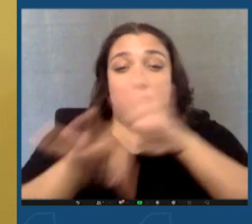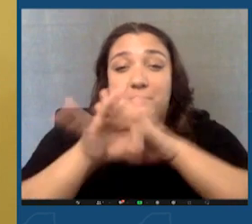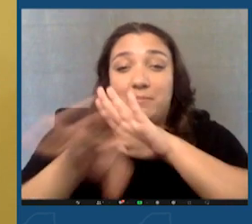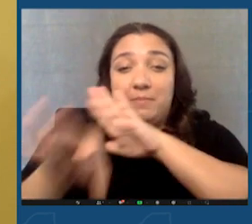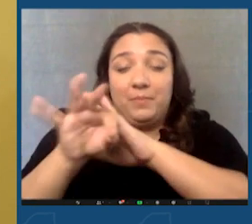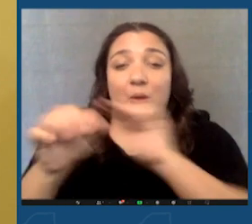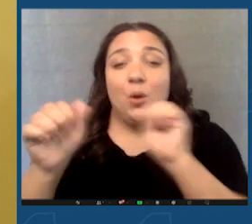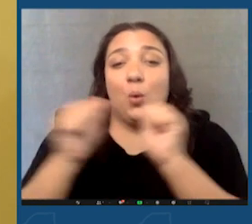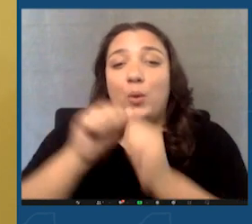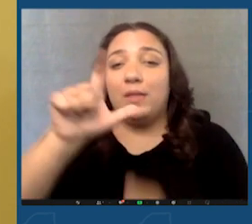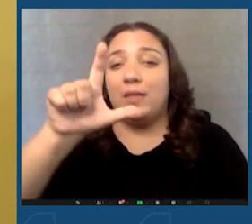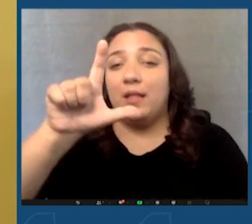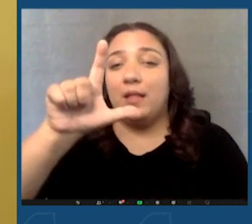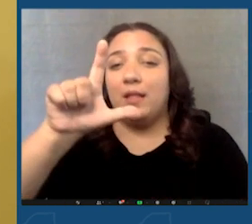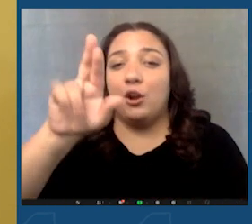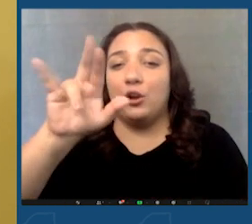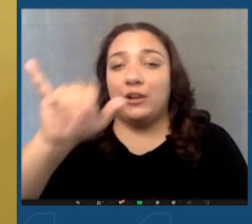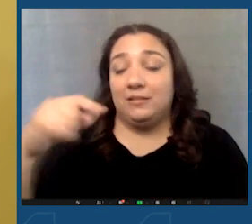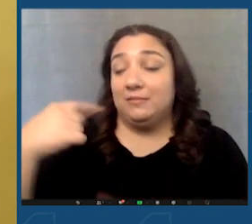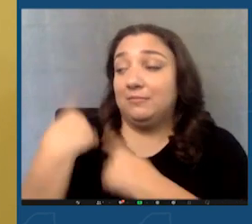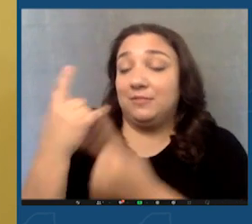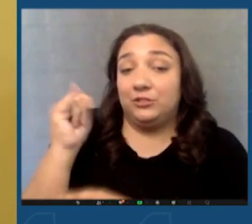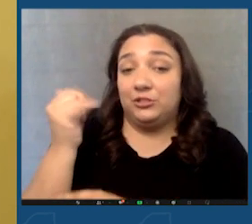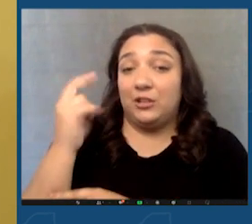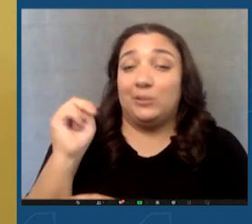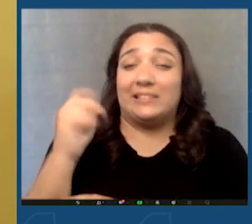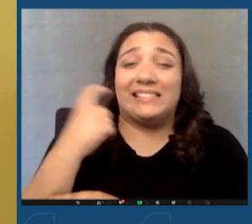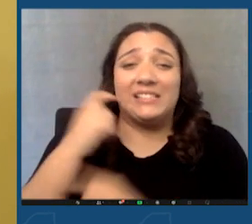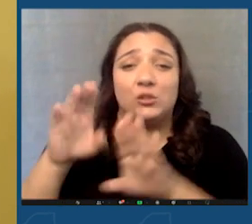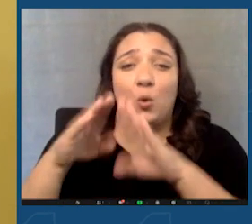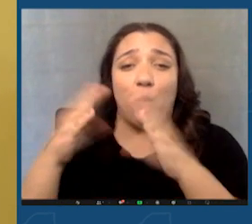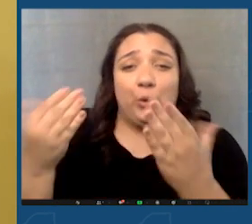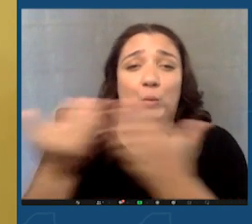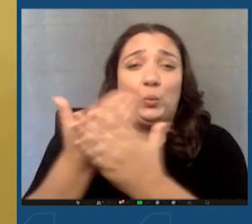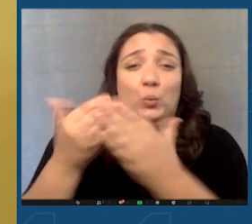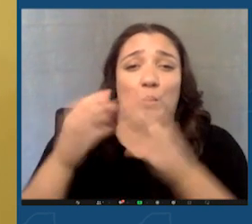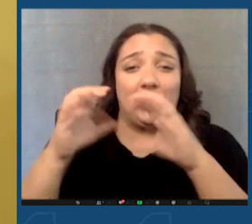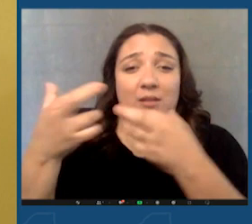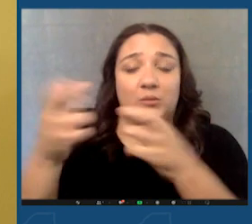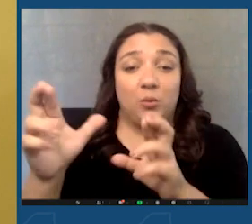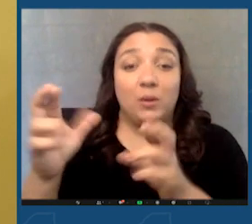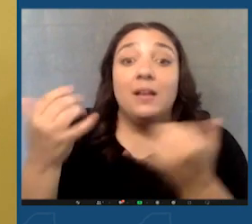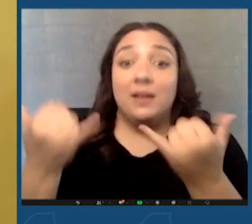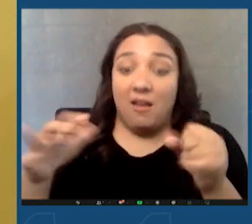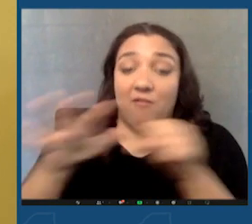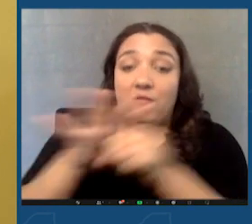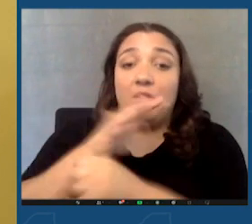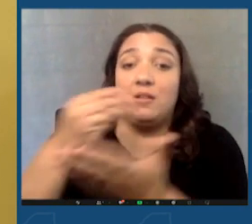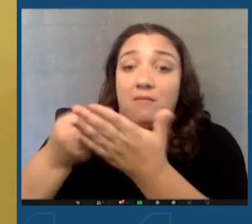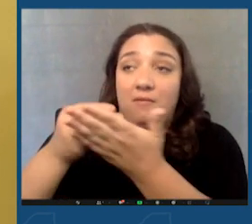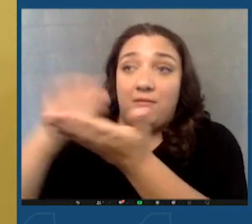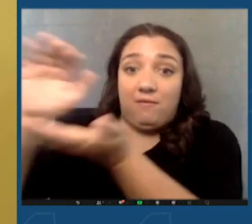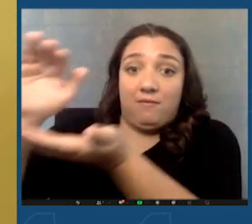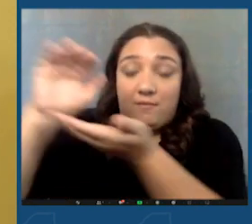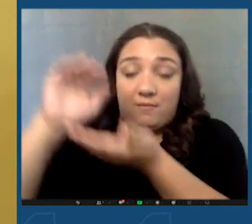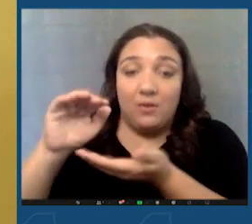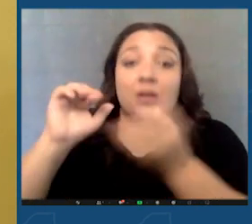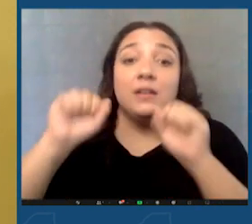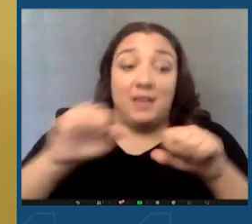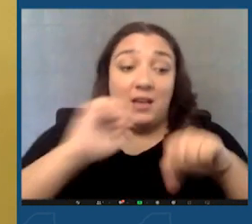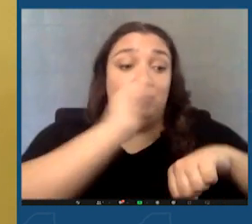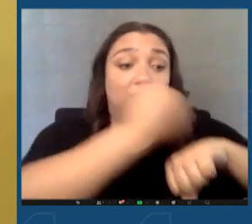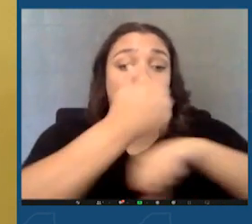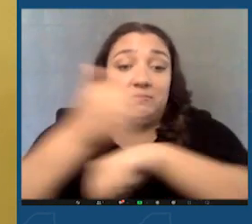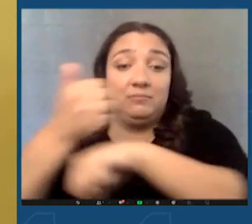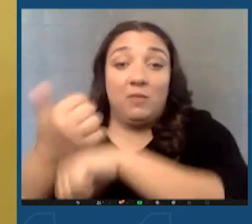January, we opened our first classroom. Thanks to being fully funded, we can create 5 classrooms for the 22-23 school